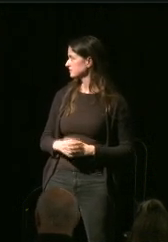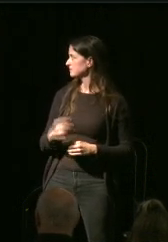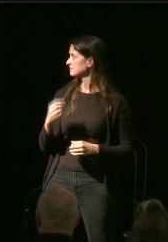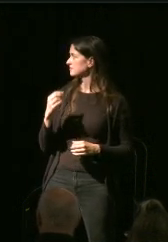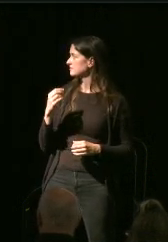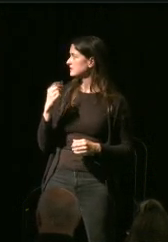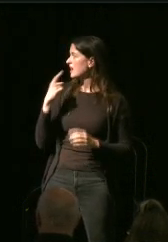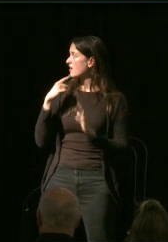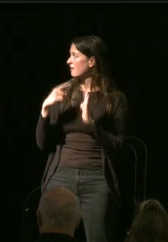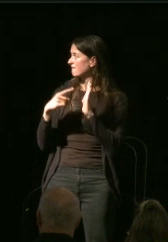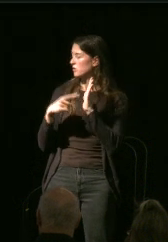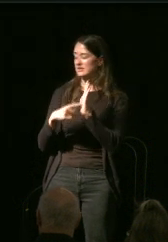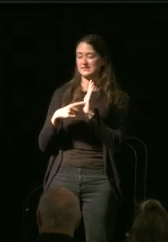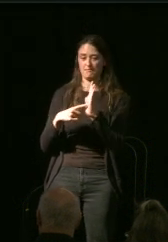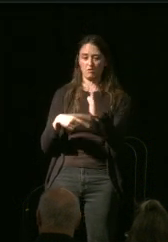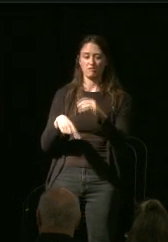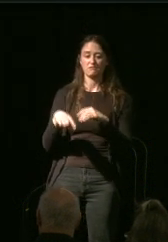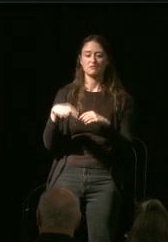pathogenic variant.